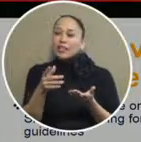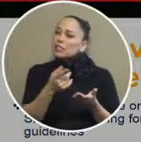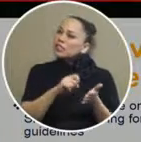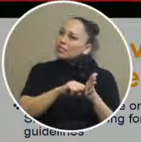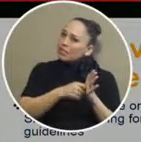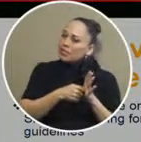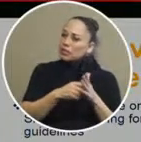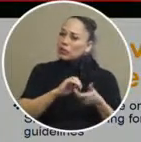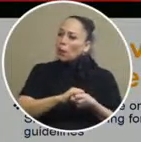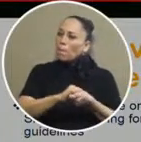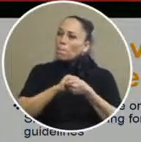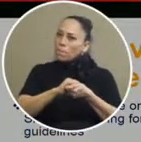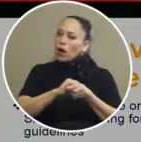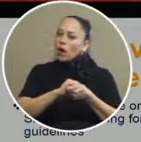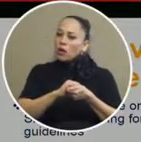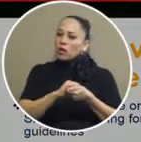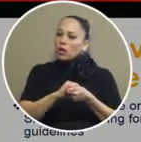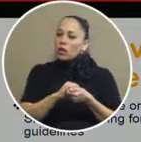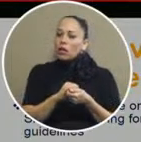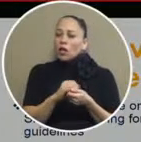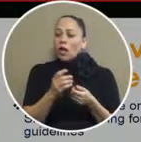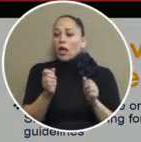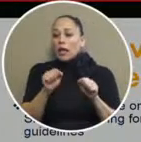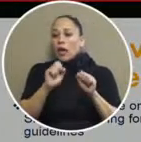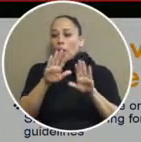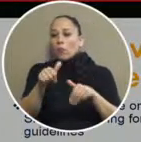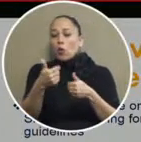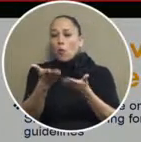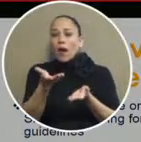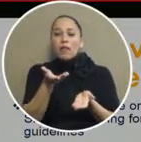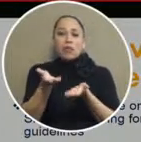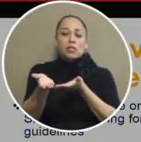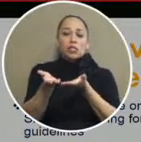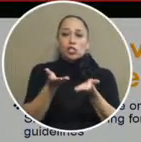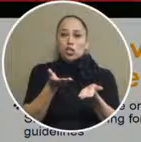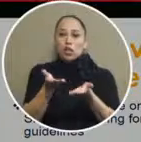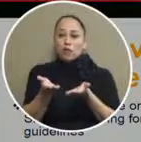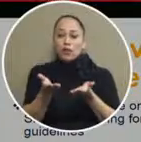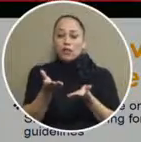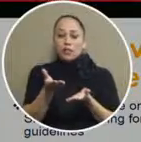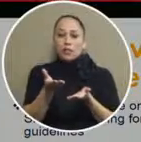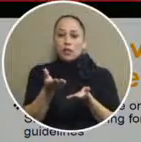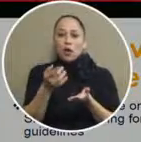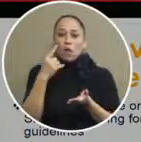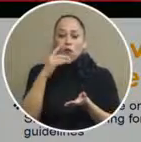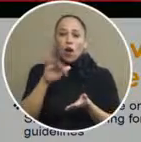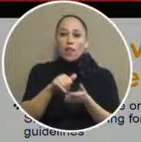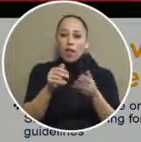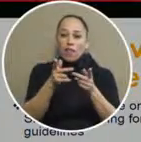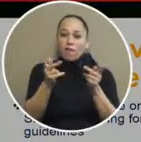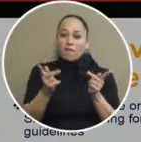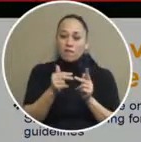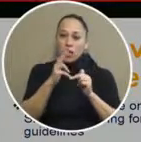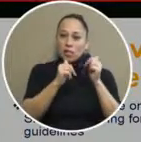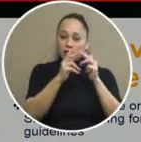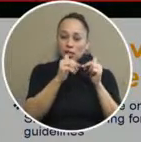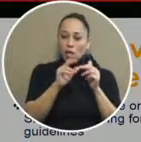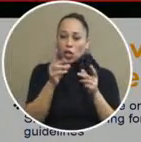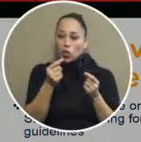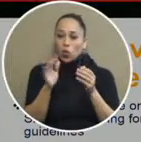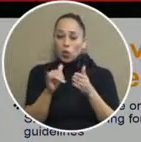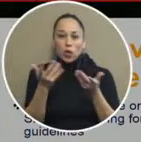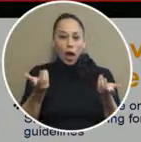key partner in being able to provide the services and hold up this facility. They are doing that in